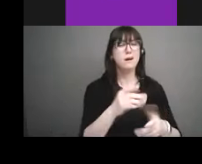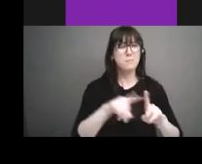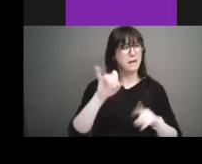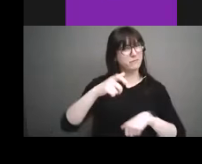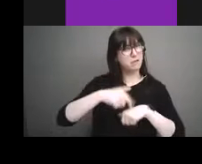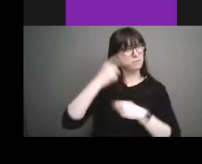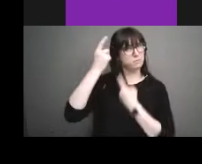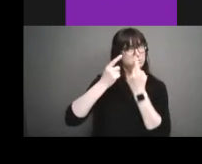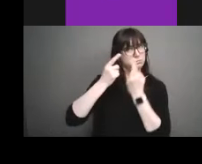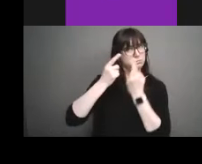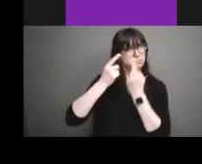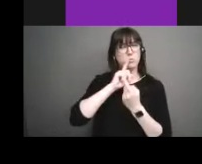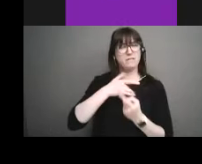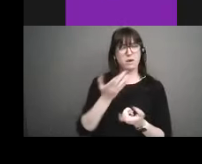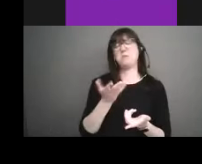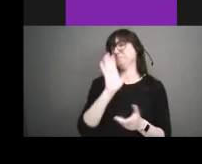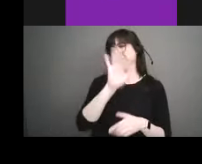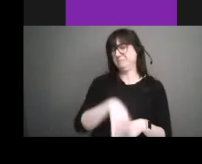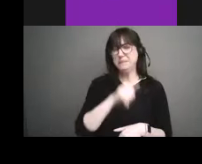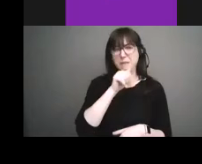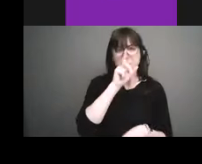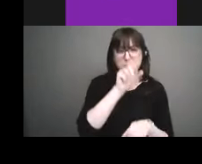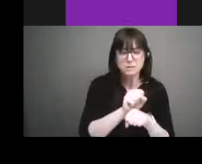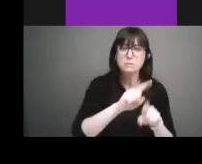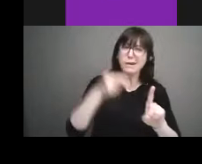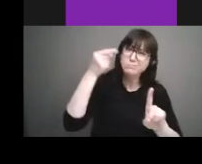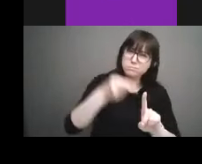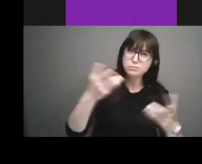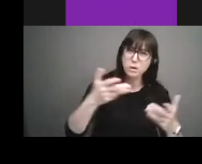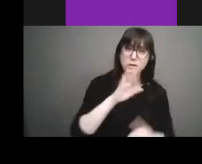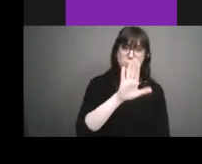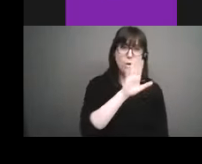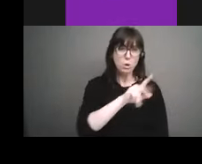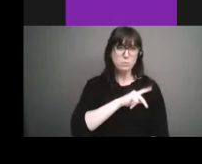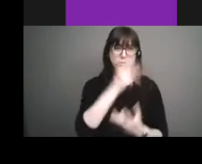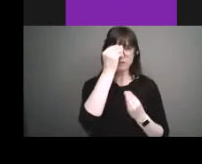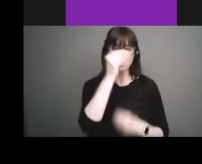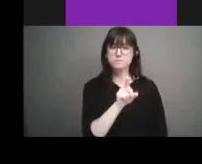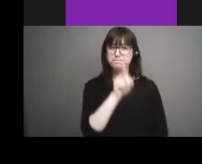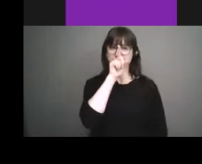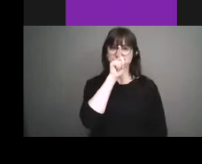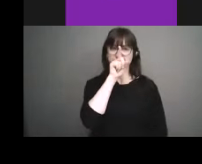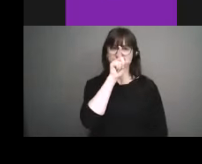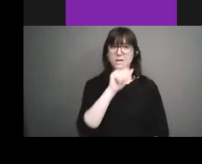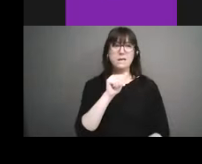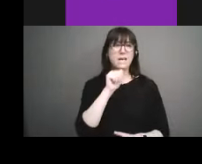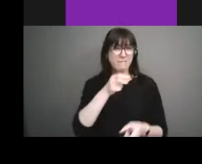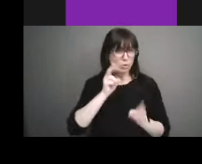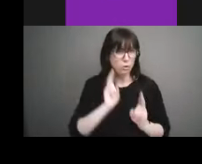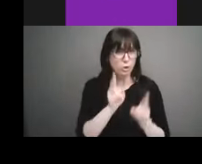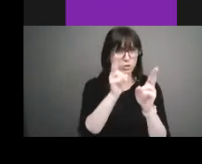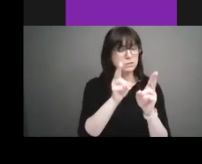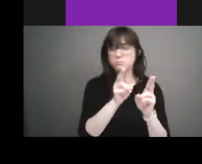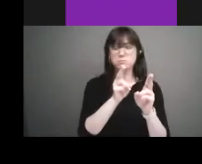message is, don't provide your personal information. Nothing is that urgent that you have to do something immediately.